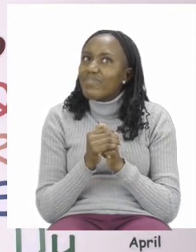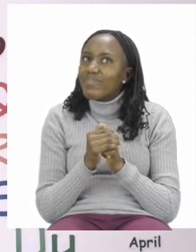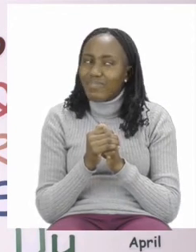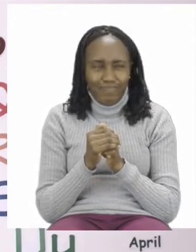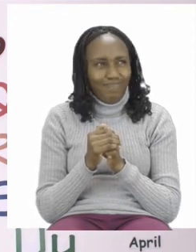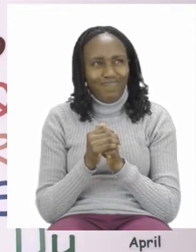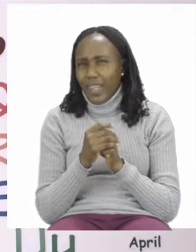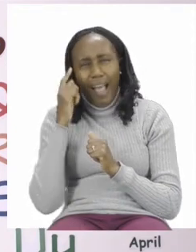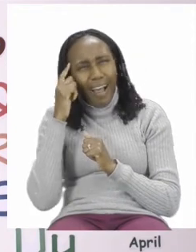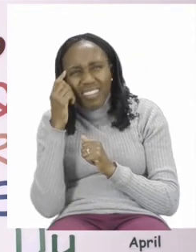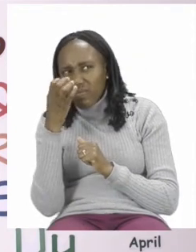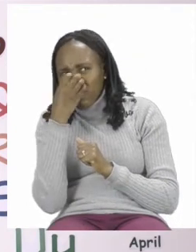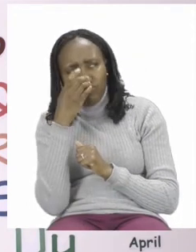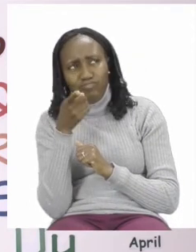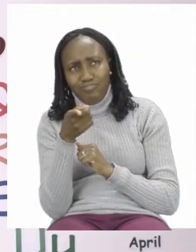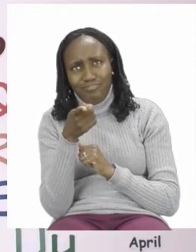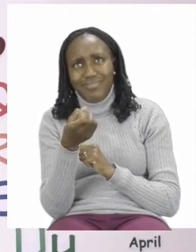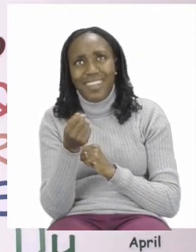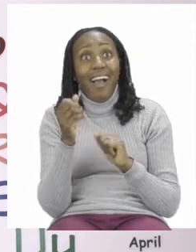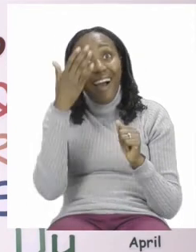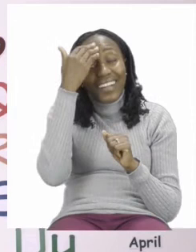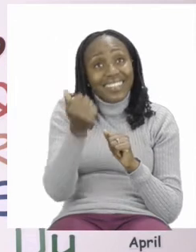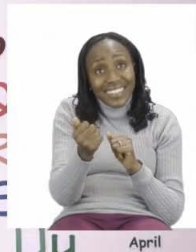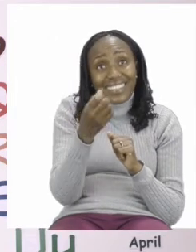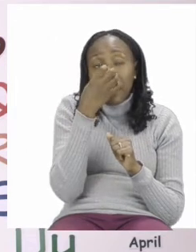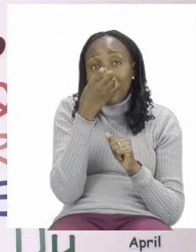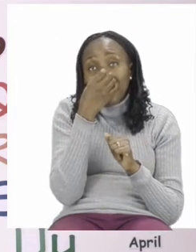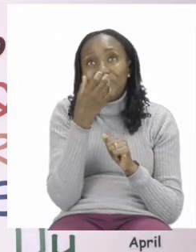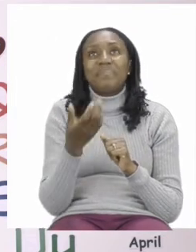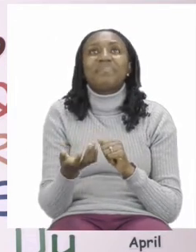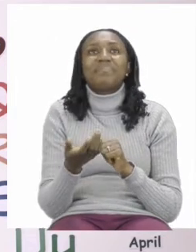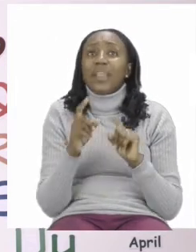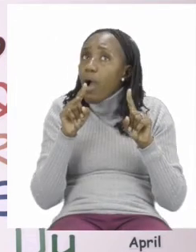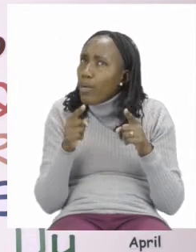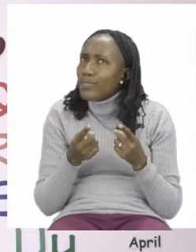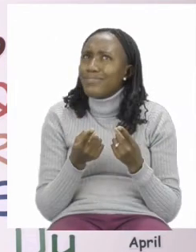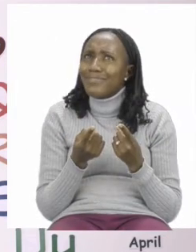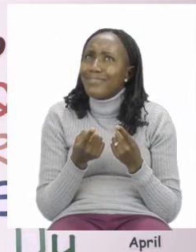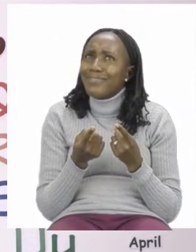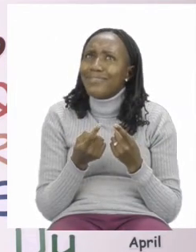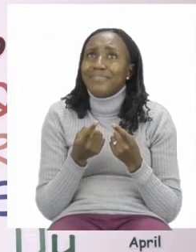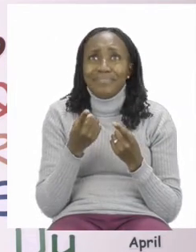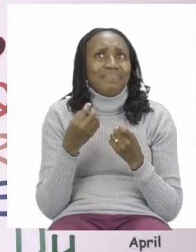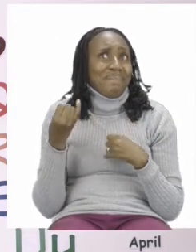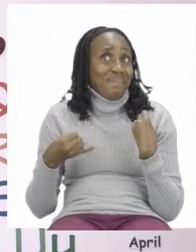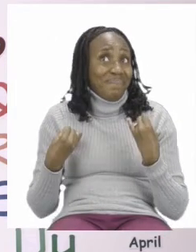me. Hello, Sashi. How are you? I'm sure you had a nice